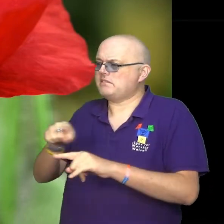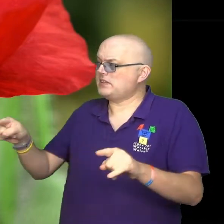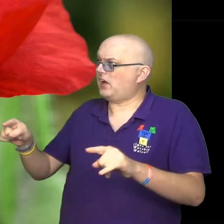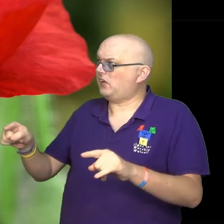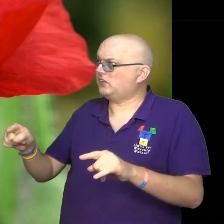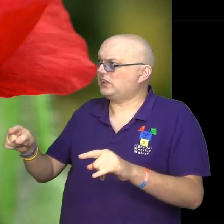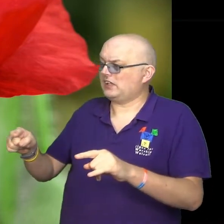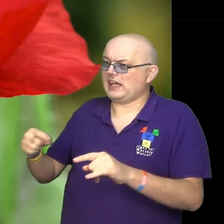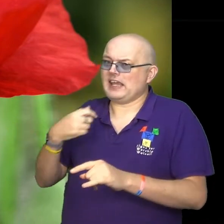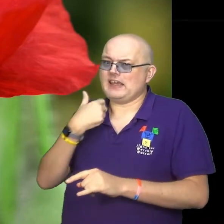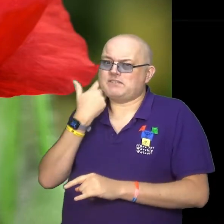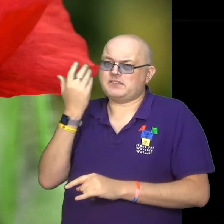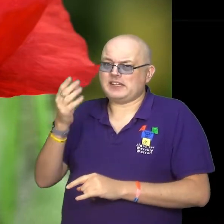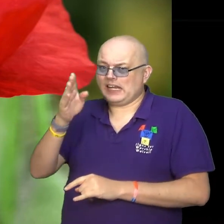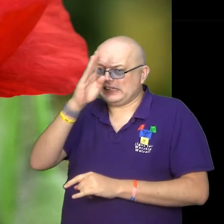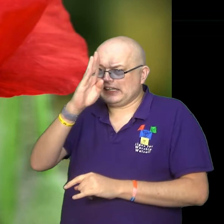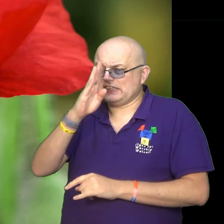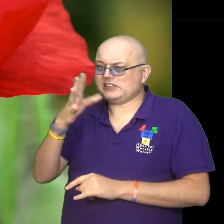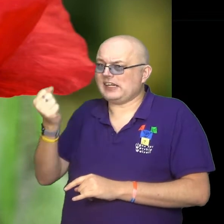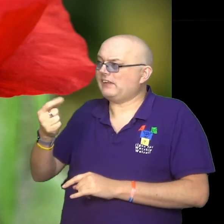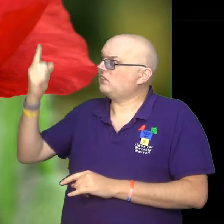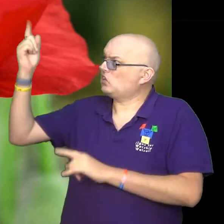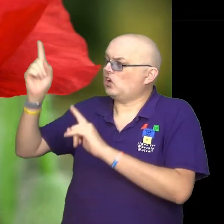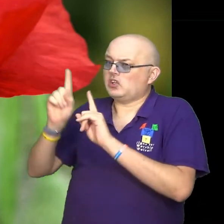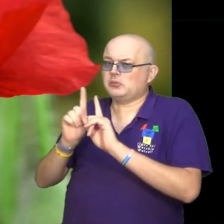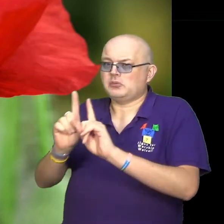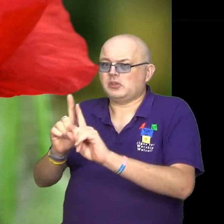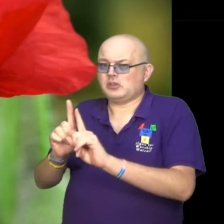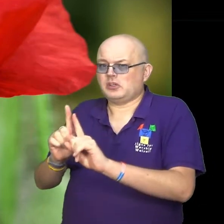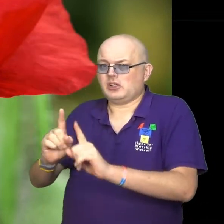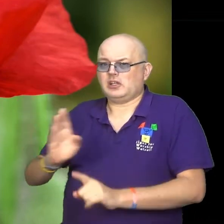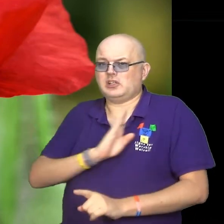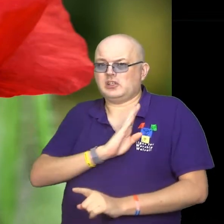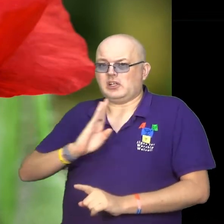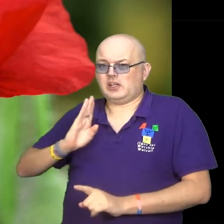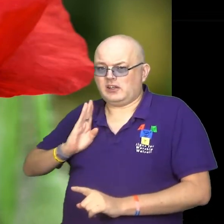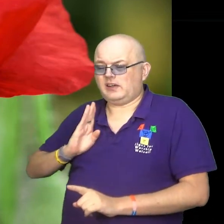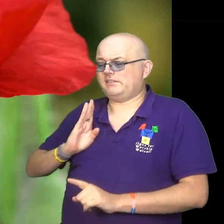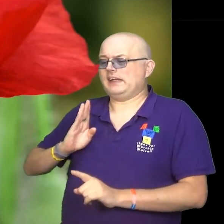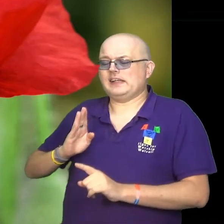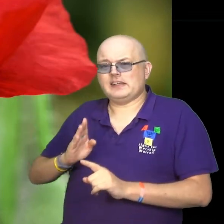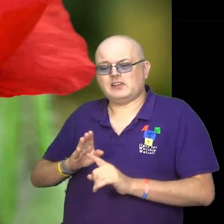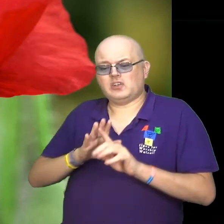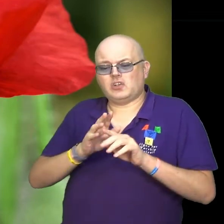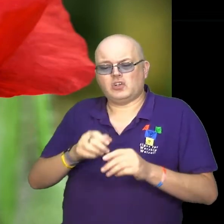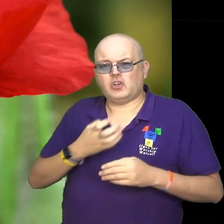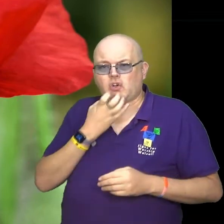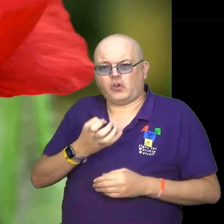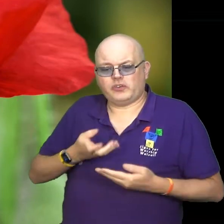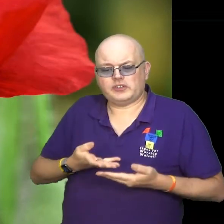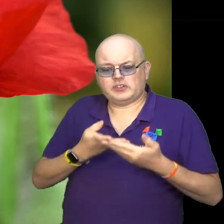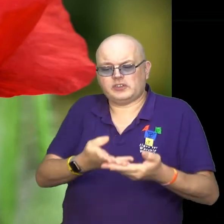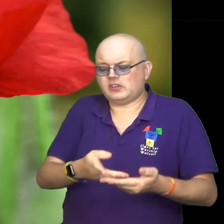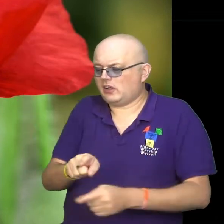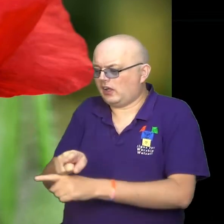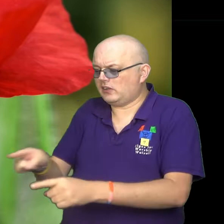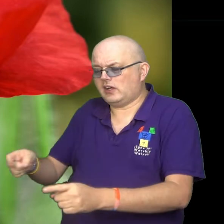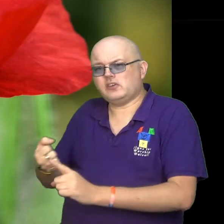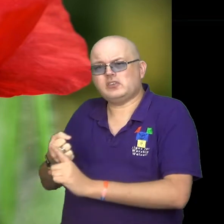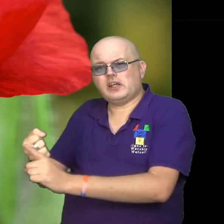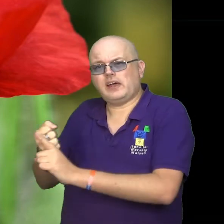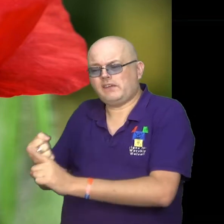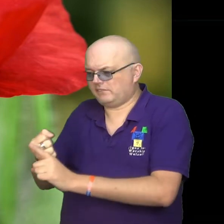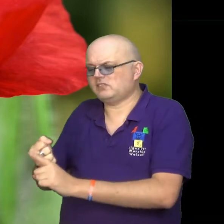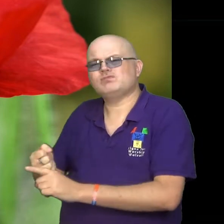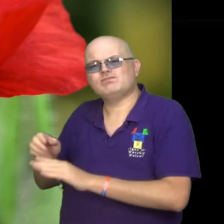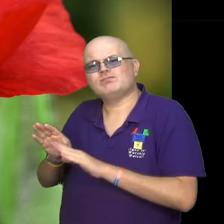still facing danger each day, to give courage to the armed forces and compassion to all who help others.